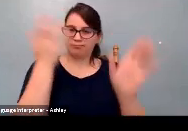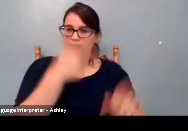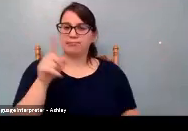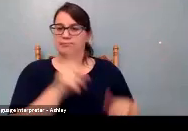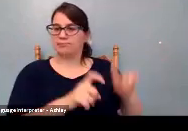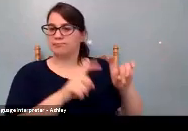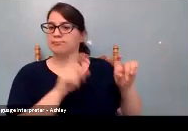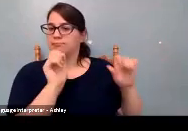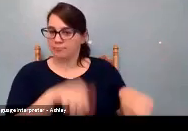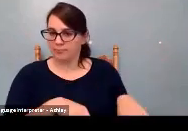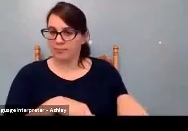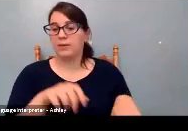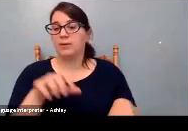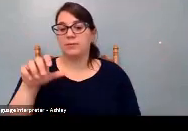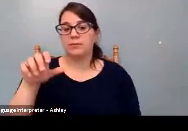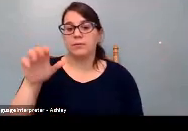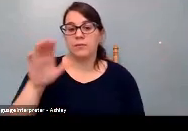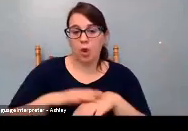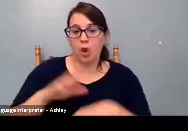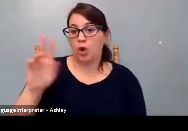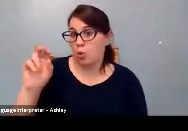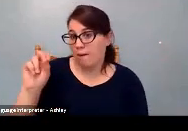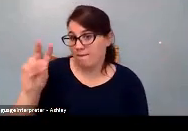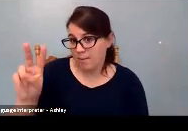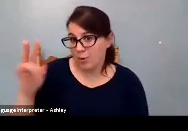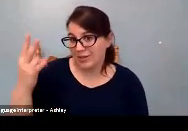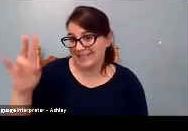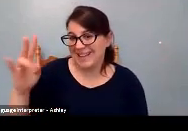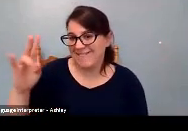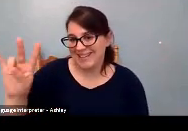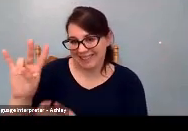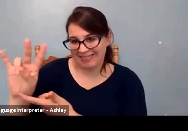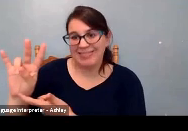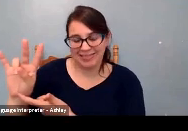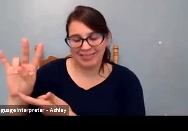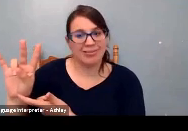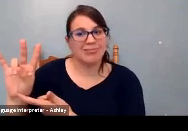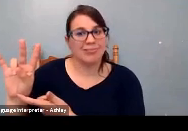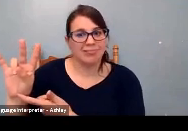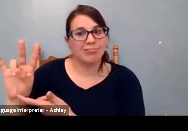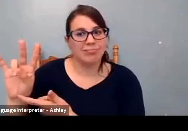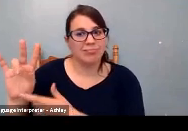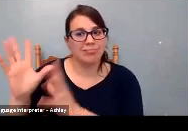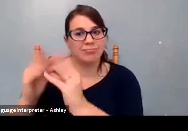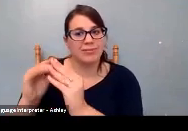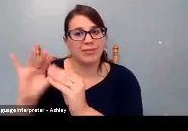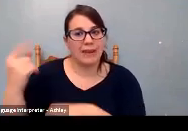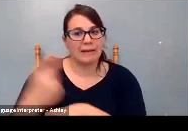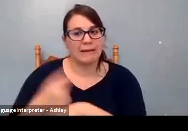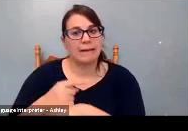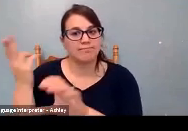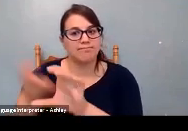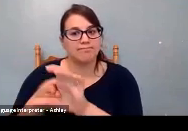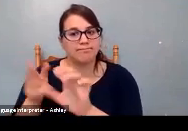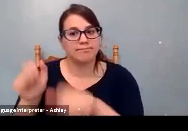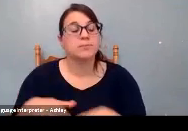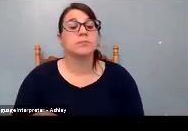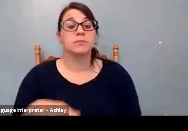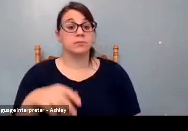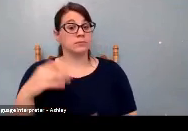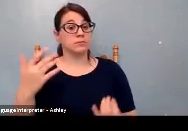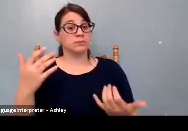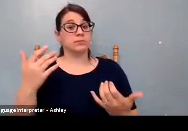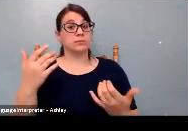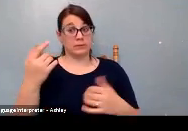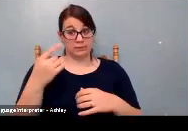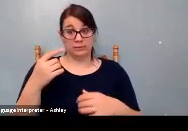17th. But as far as this slide goes, I think the takeaway is, we know that special needs trust,